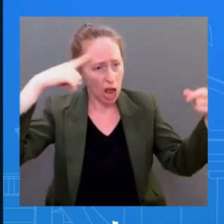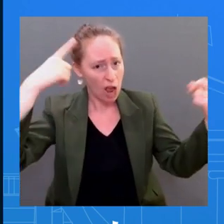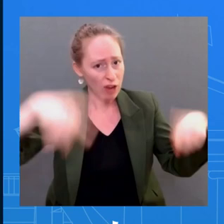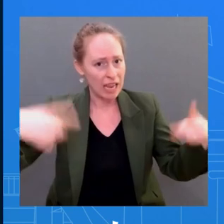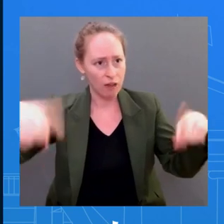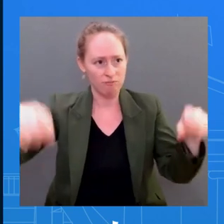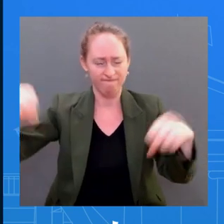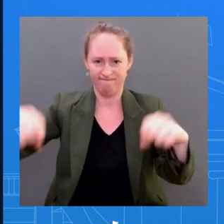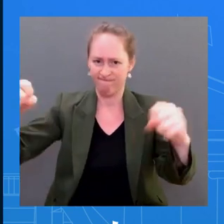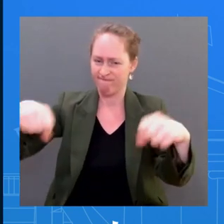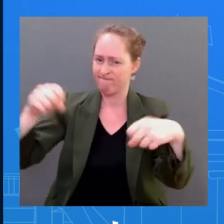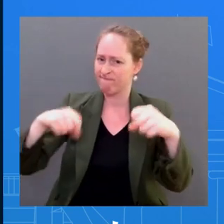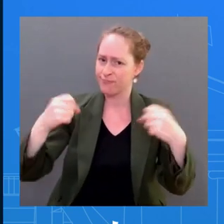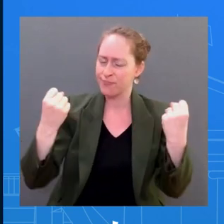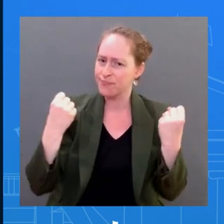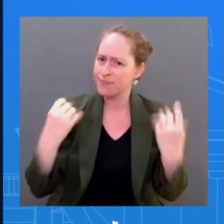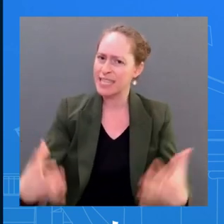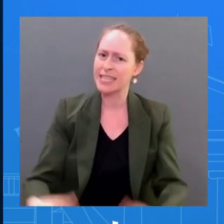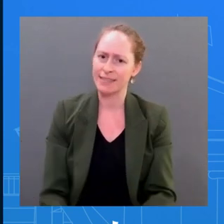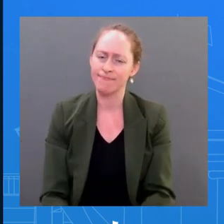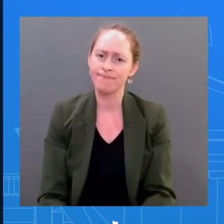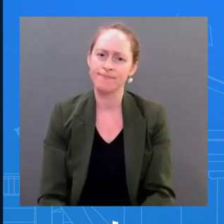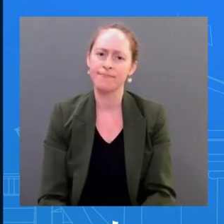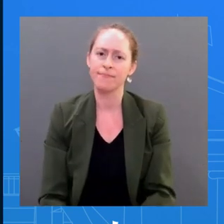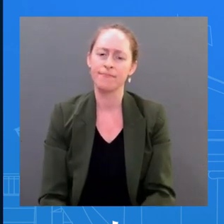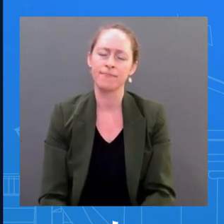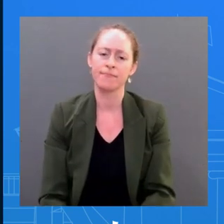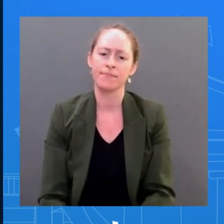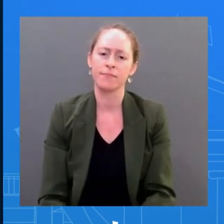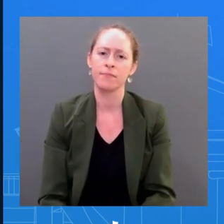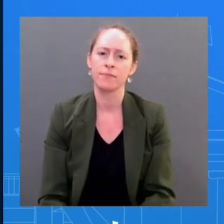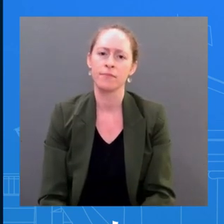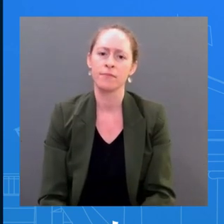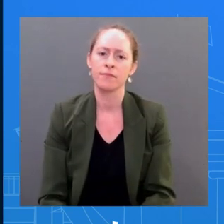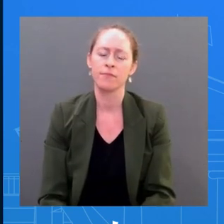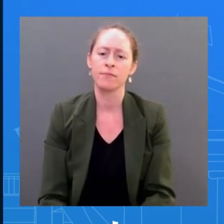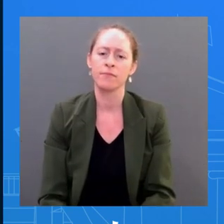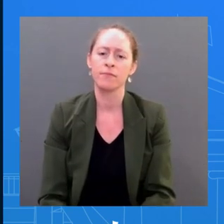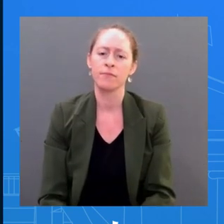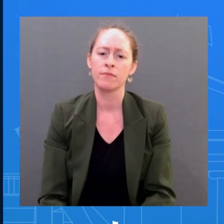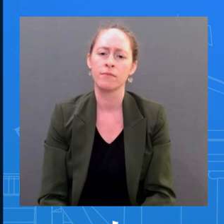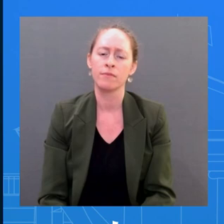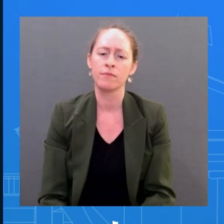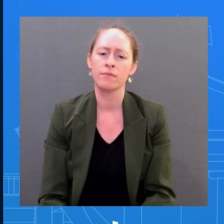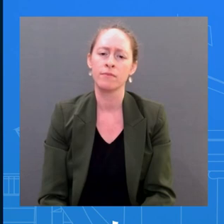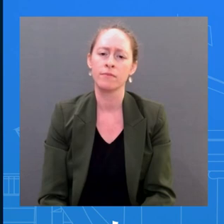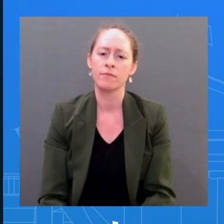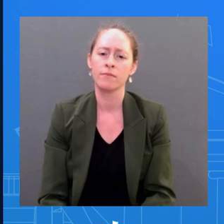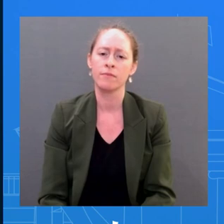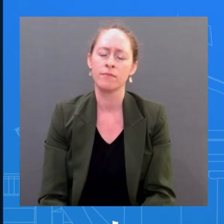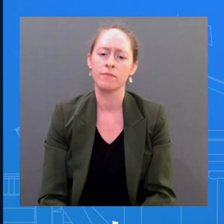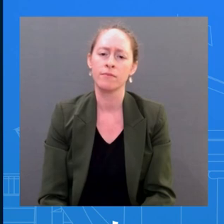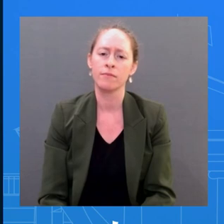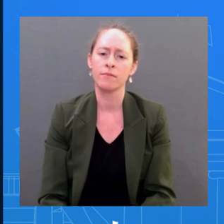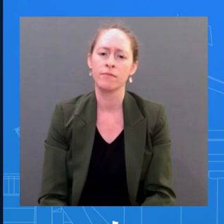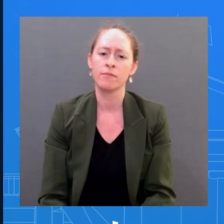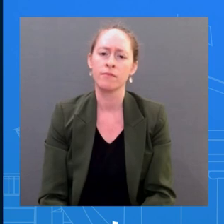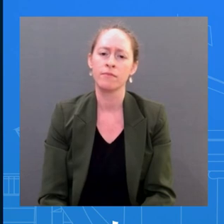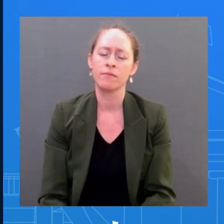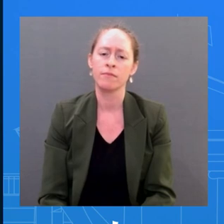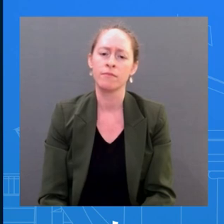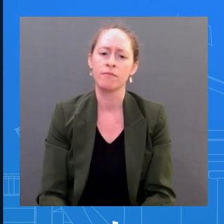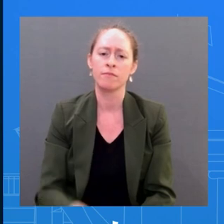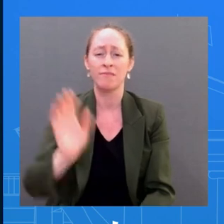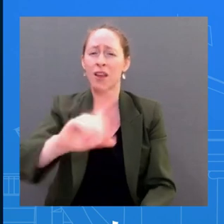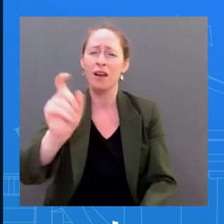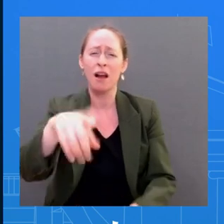Look, this should be a nonpartisan issue. This should not be a partisan issue. There is not a Democratic or